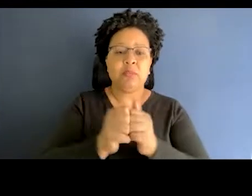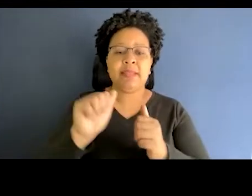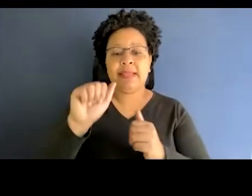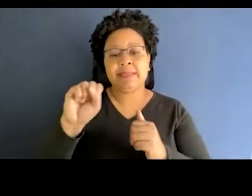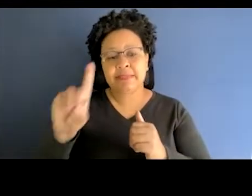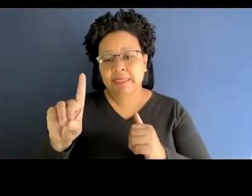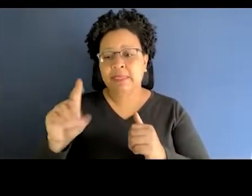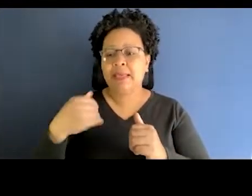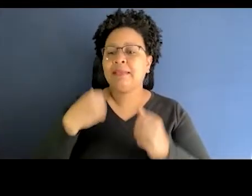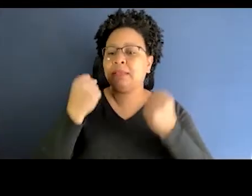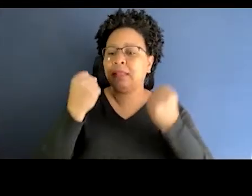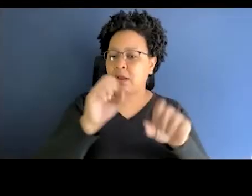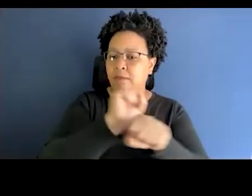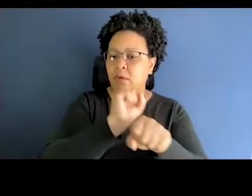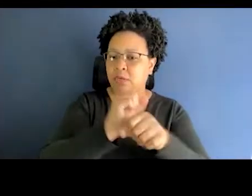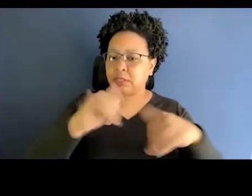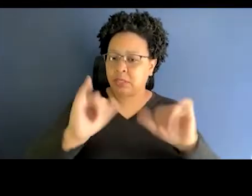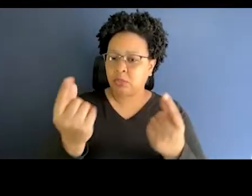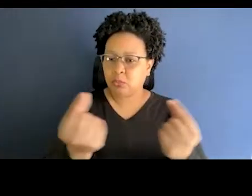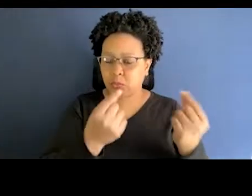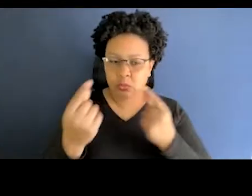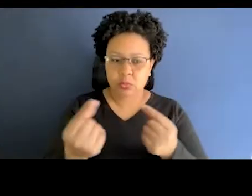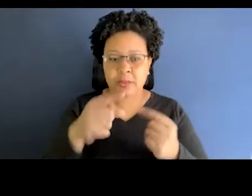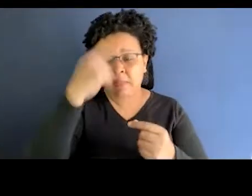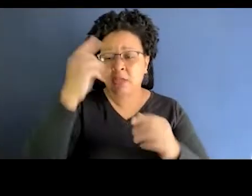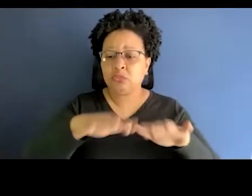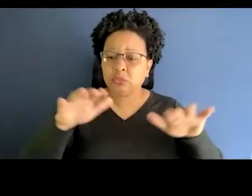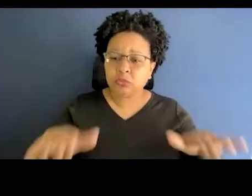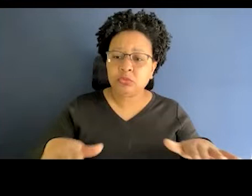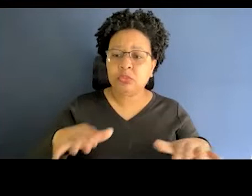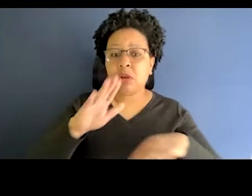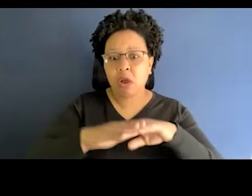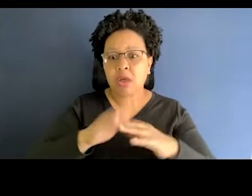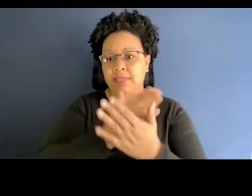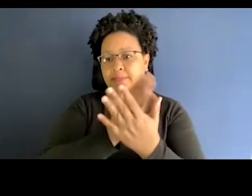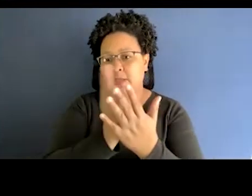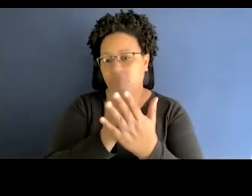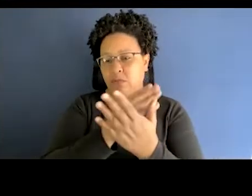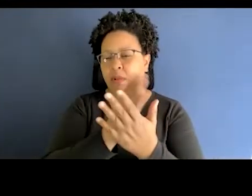to be done. Black children on the autism spectrum are diagnosed 1.5 times